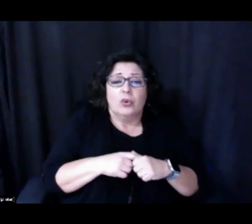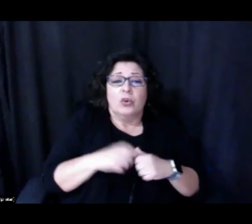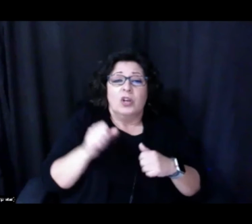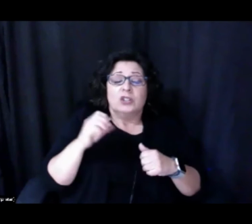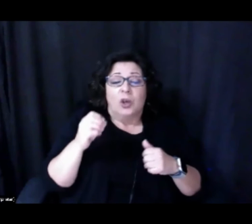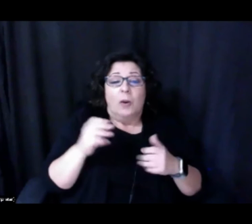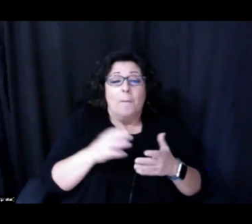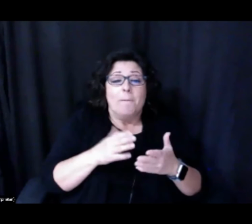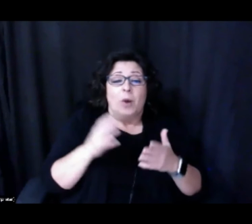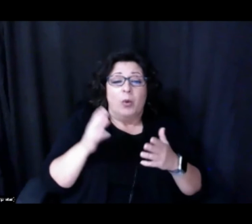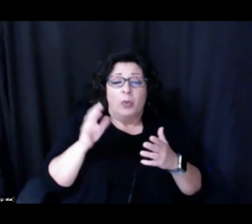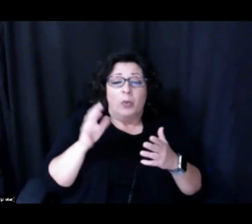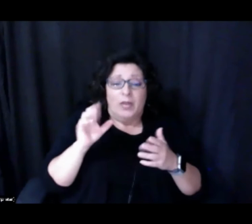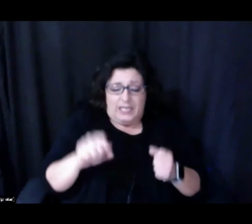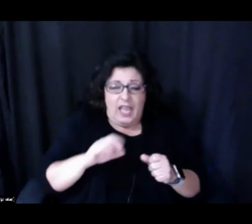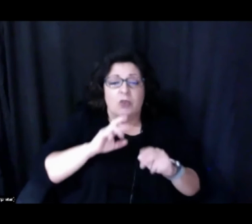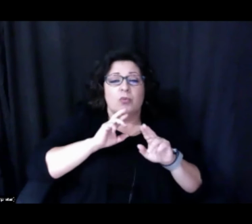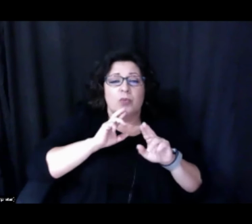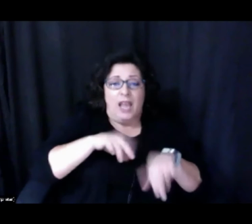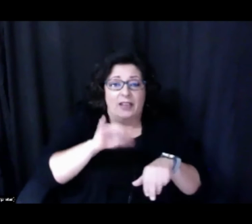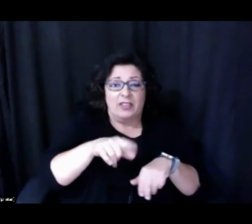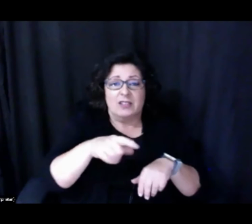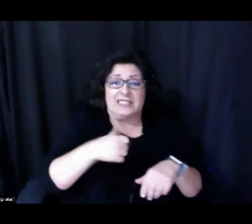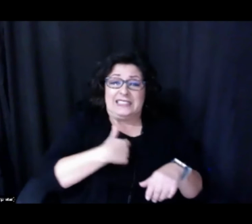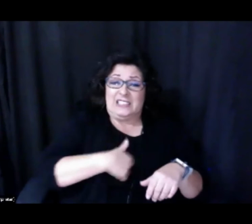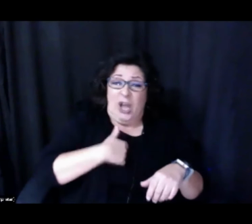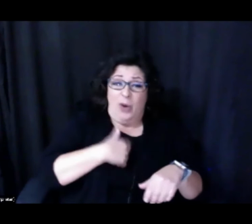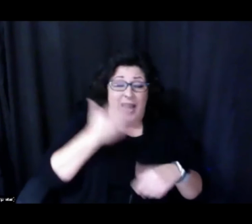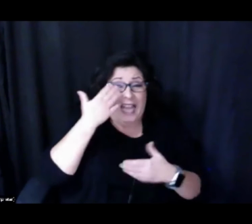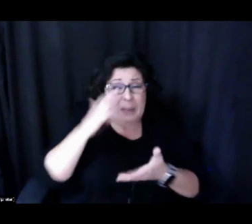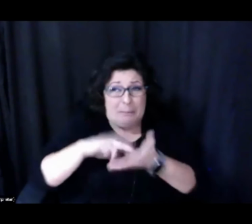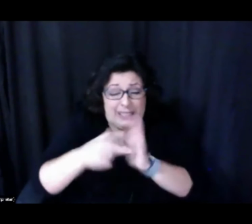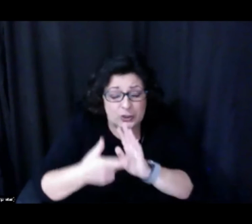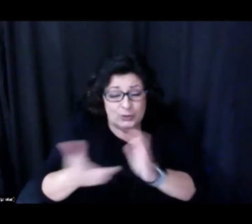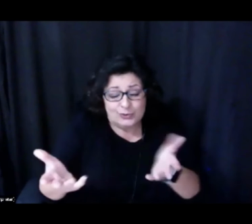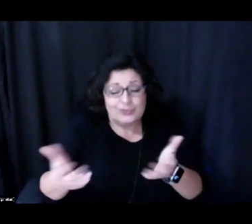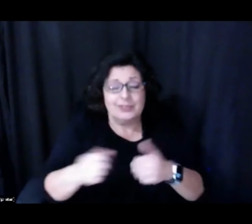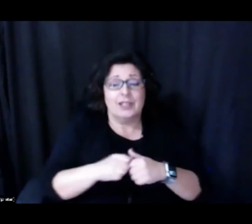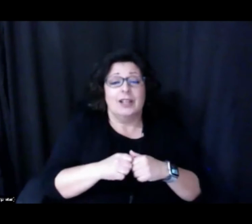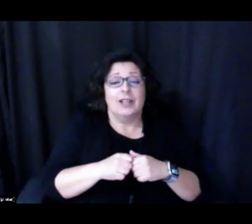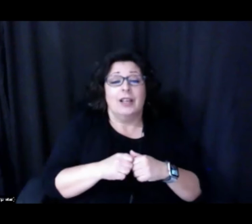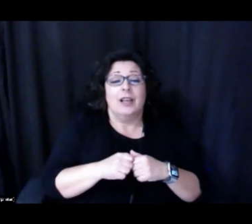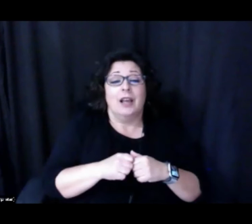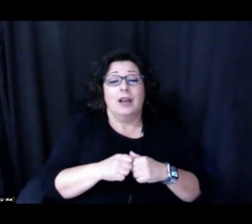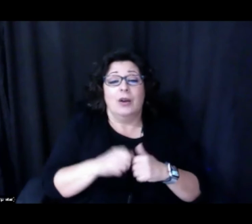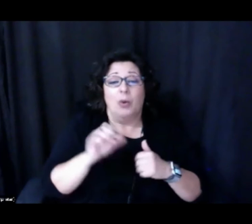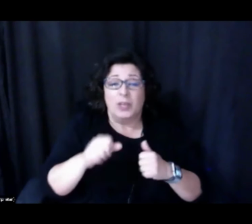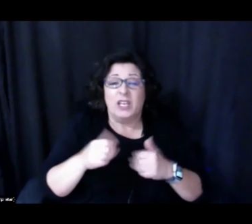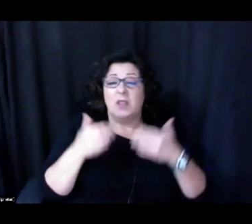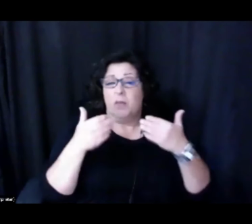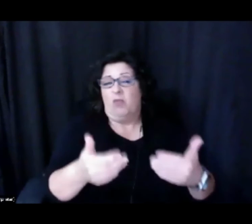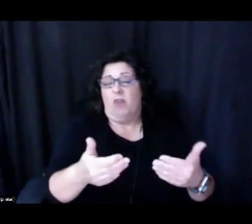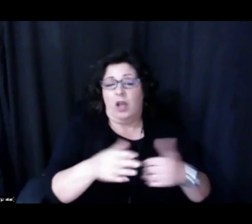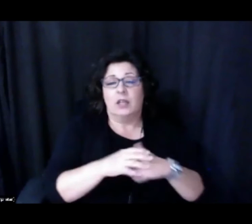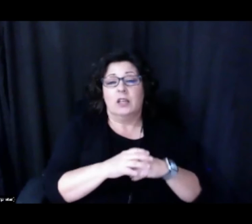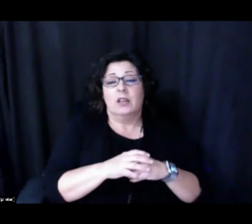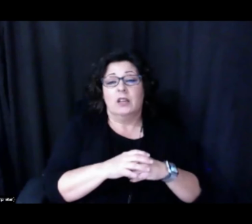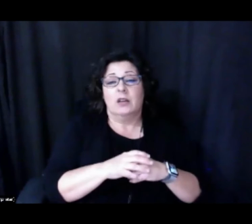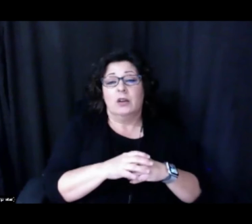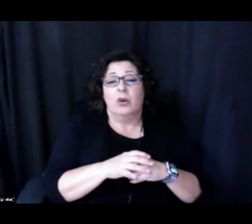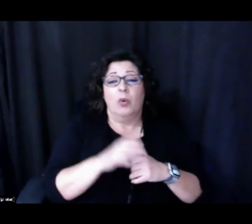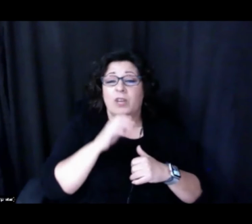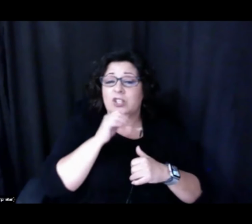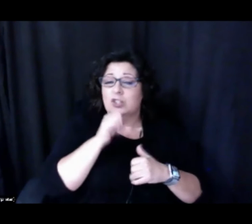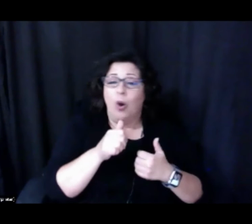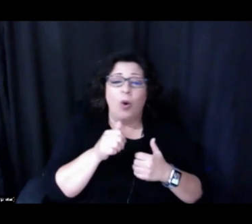So we can react like this. Sorry, I didn't mean to, right? And then we can move on, right? We